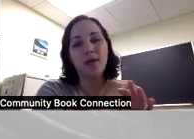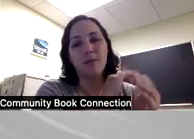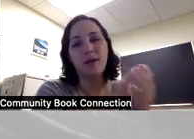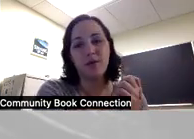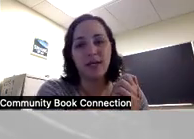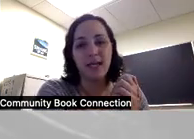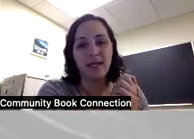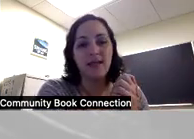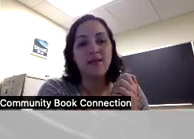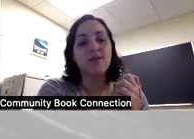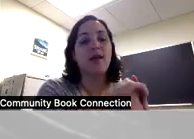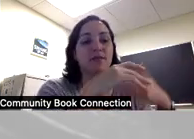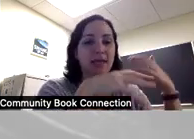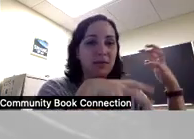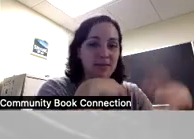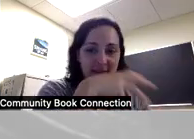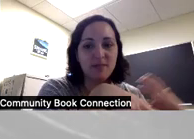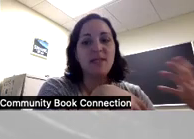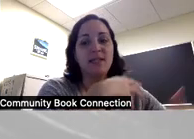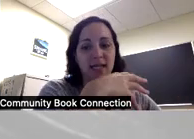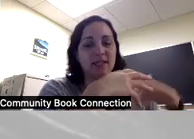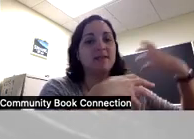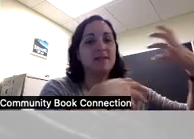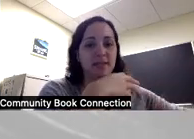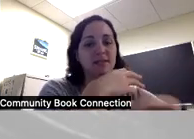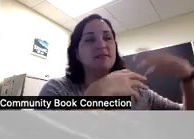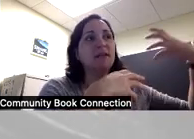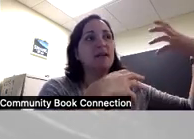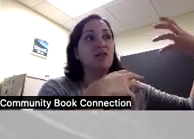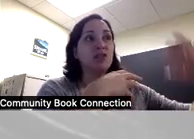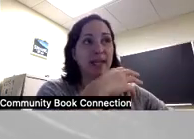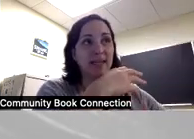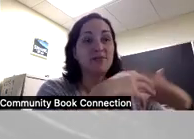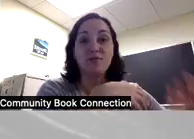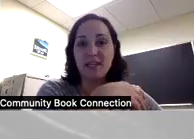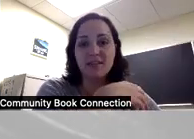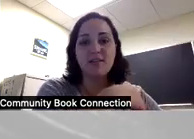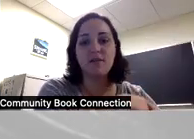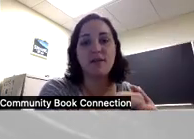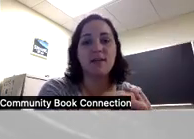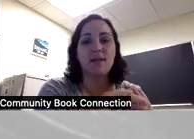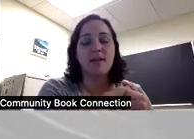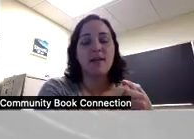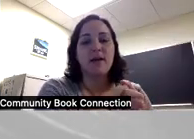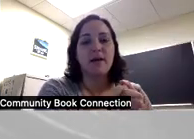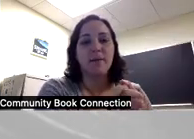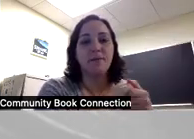wiped away by a hurricane. So you have to keep consistent maintenance, consistent checking and surveillance of